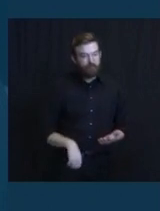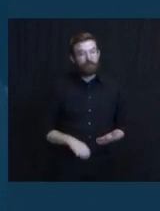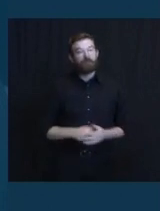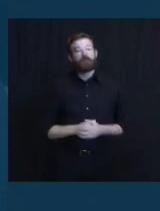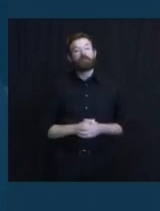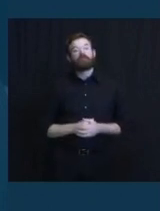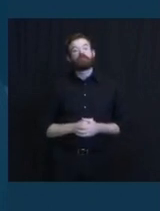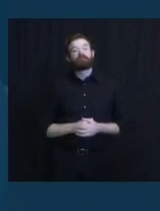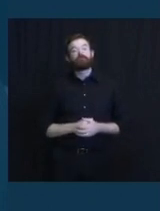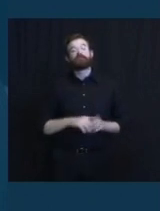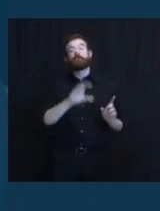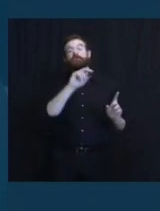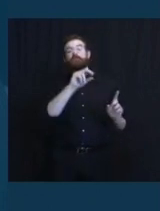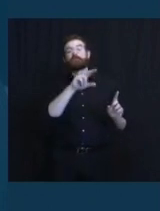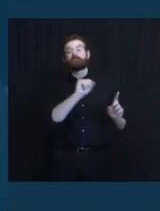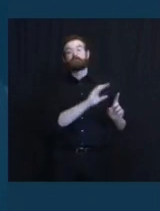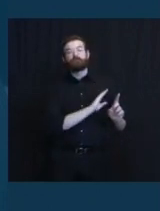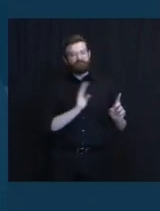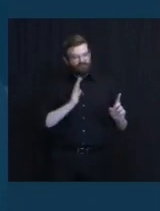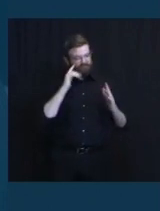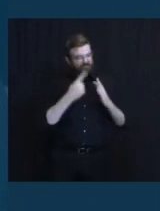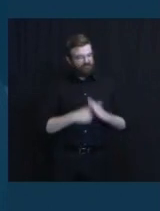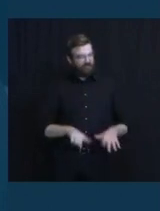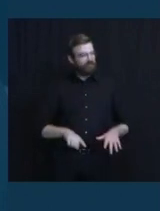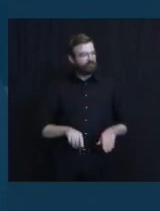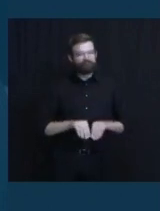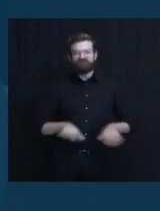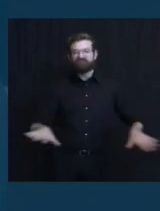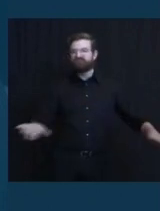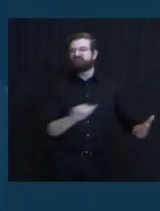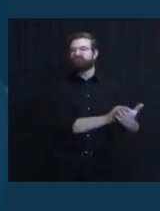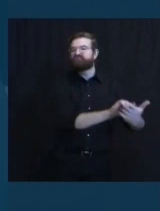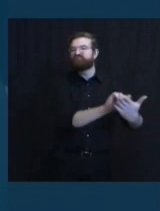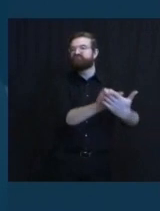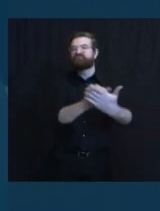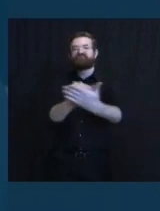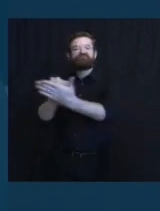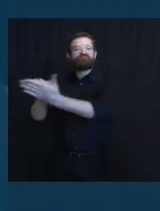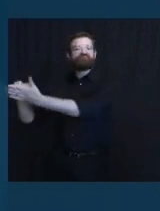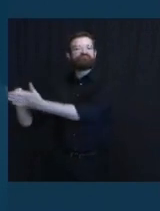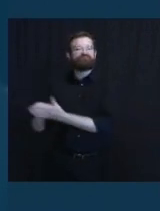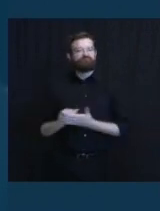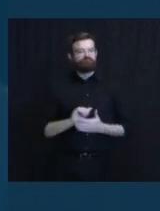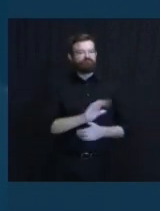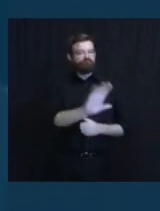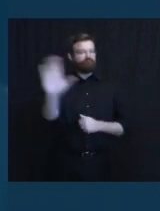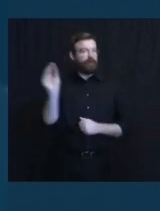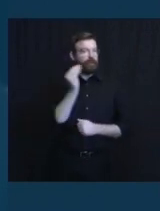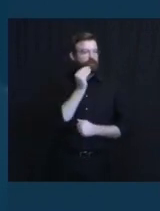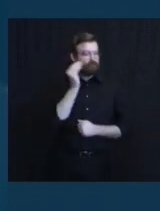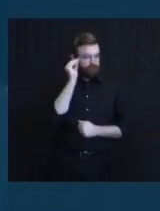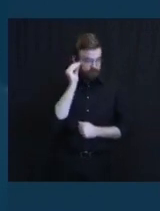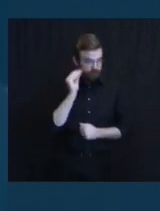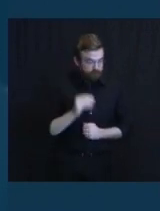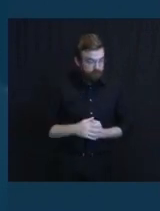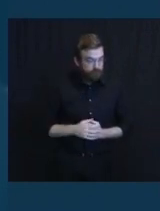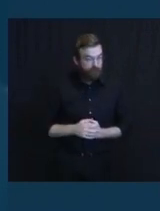if you fill out online today, you won't get a knock on the door in the weeks ahead. And make sure you are counted by